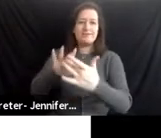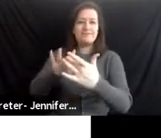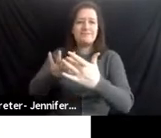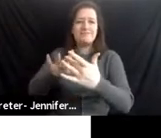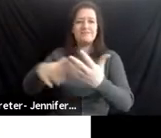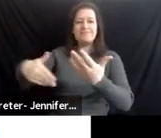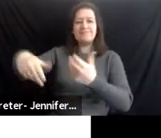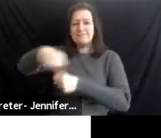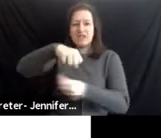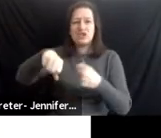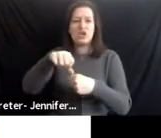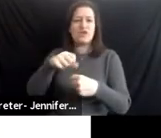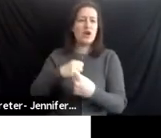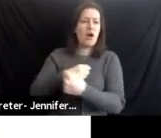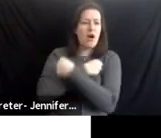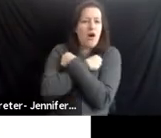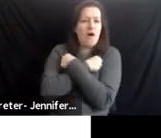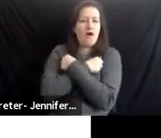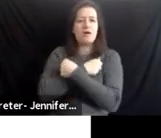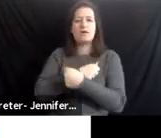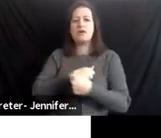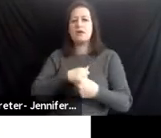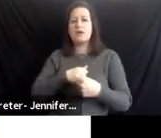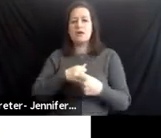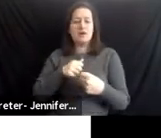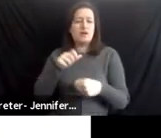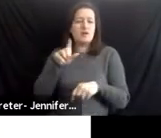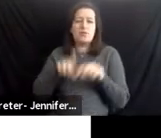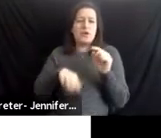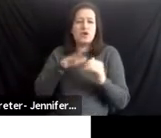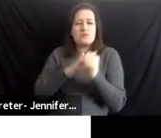couldn't hug, couldn't give people comfort.